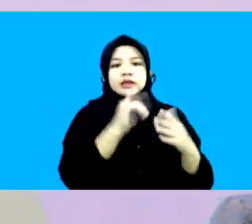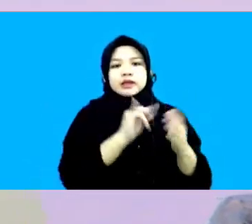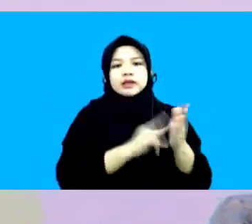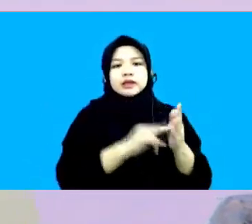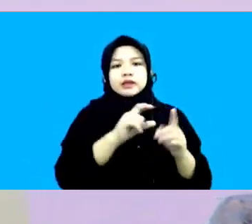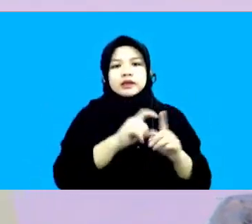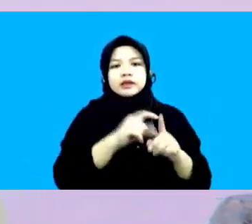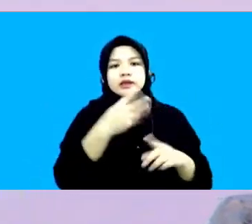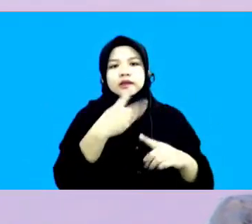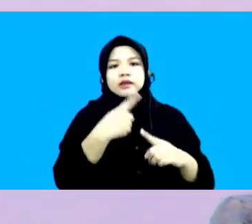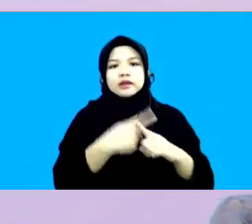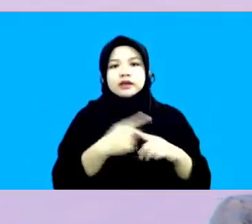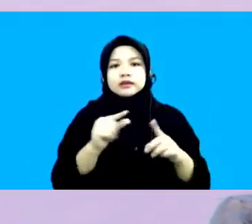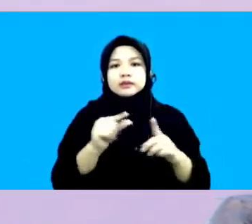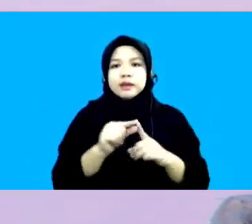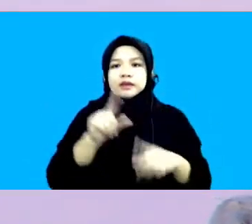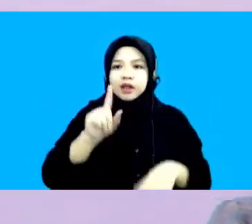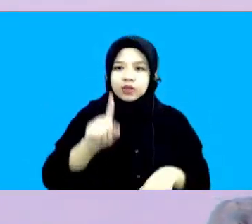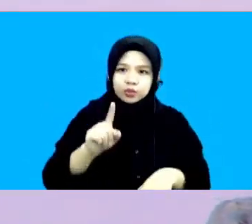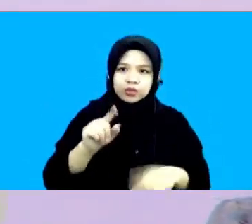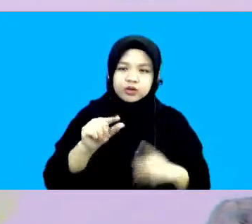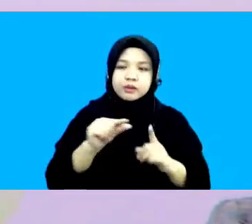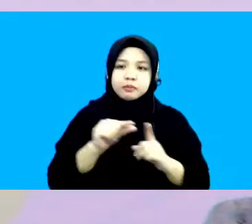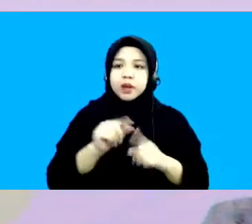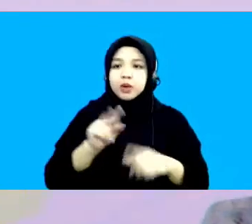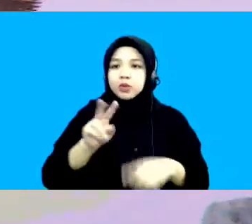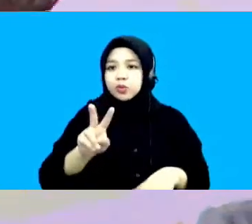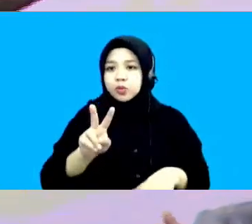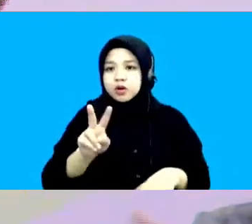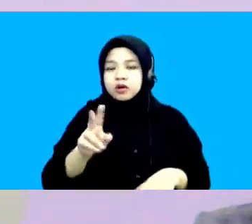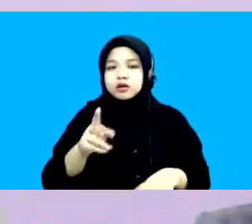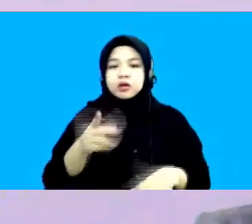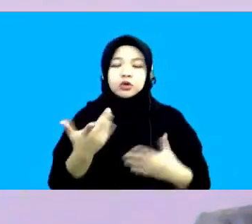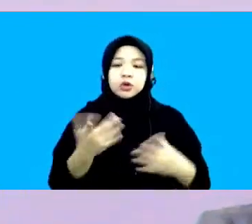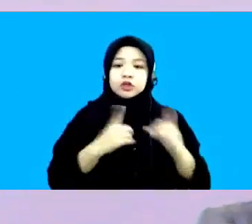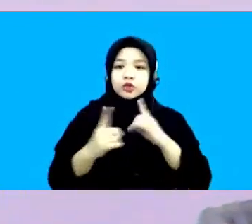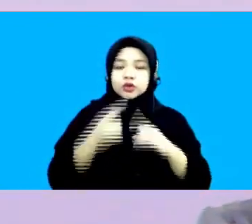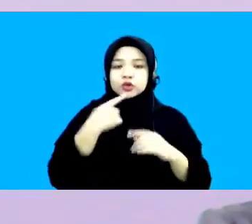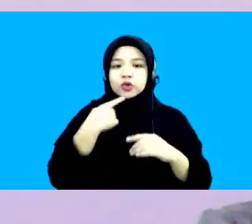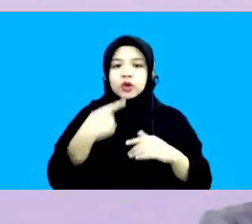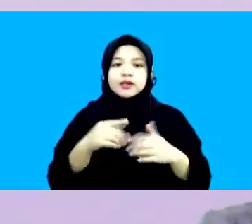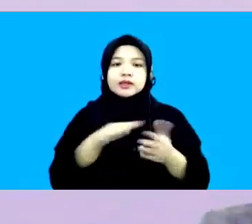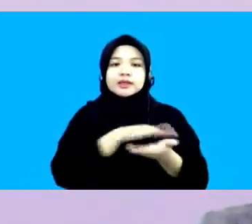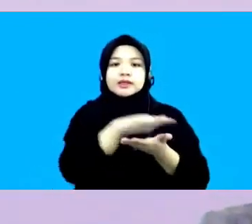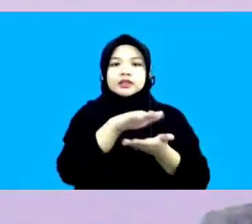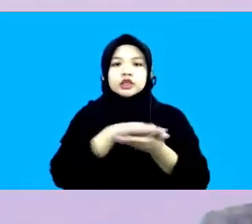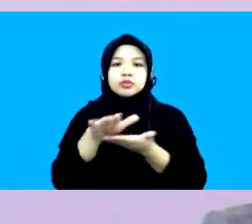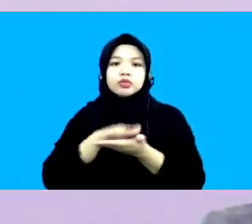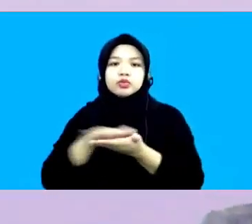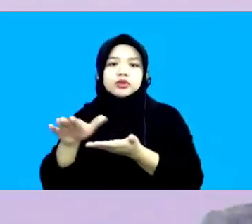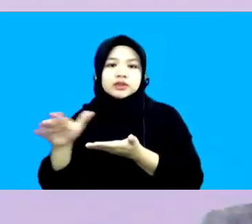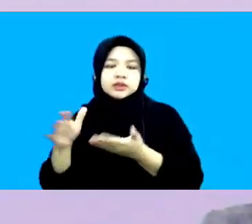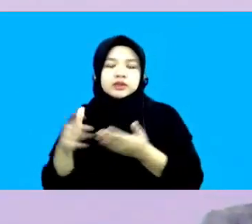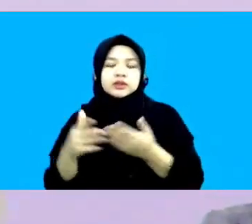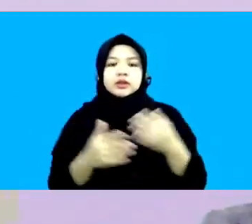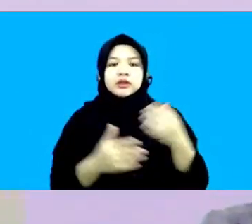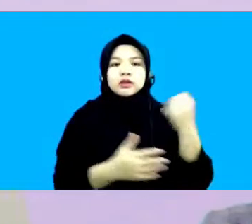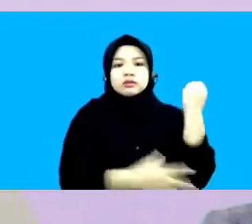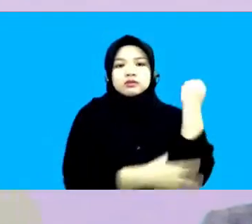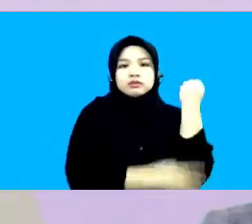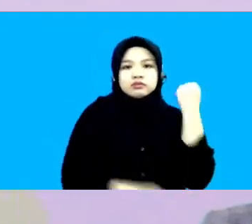about inequality also happens on the developed economy. So I can understand now why inequality happens in